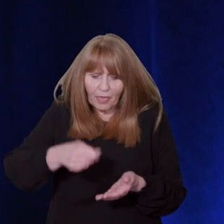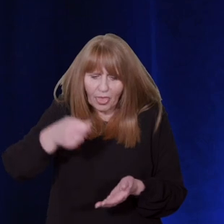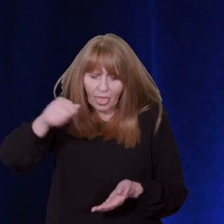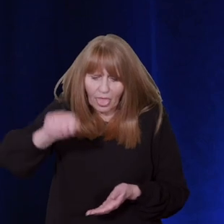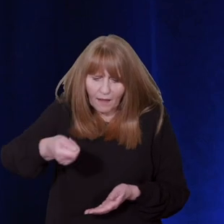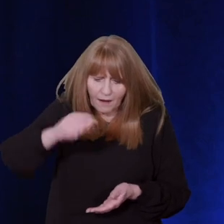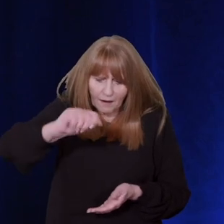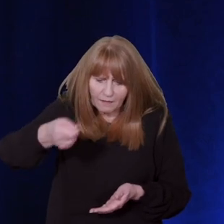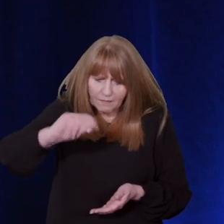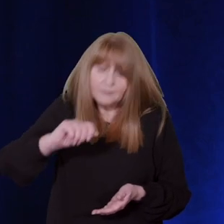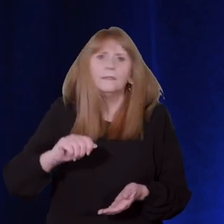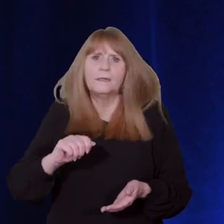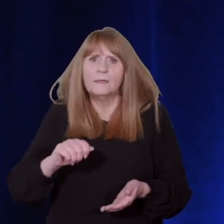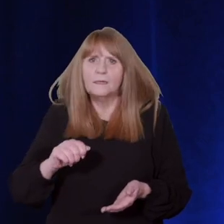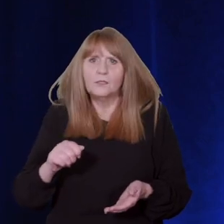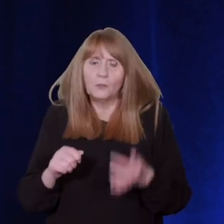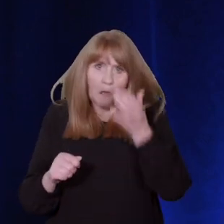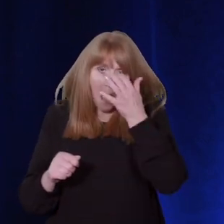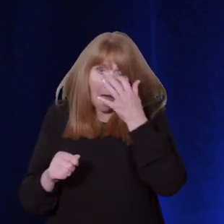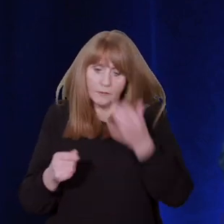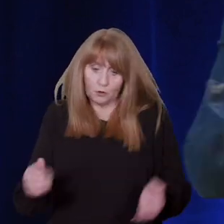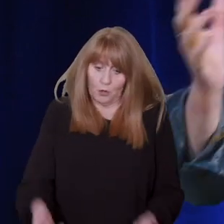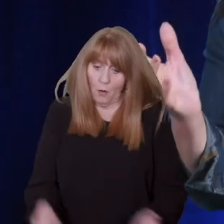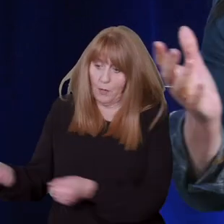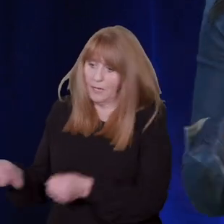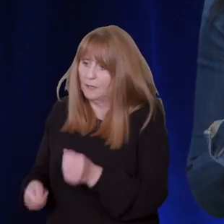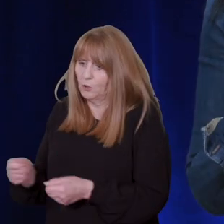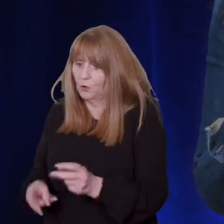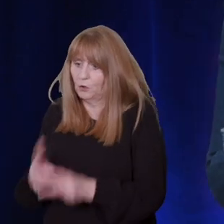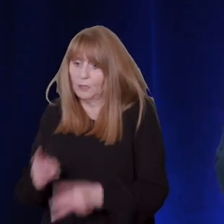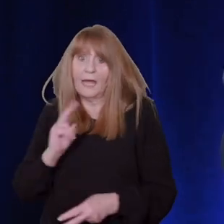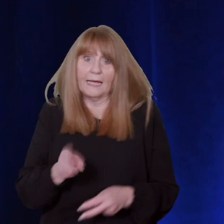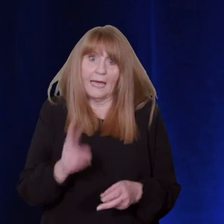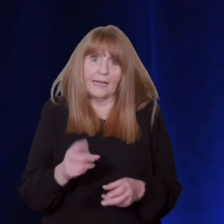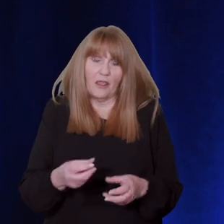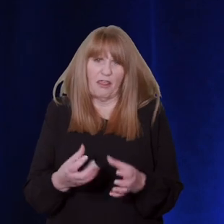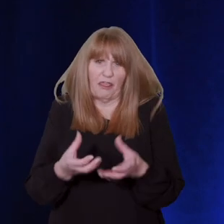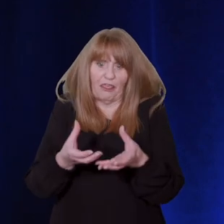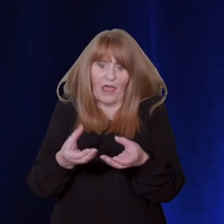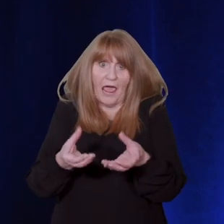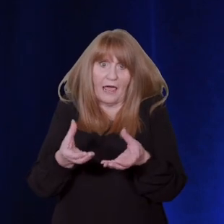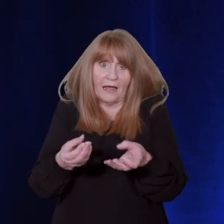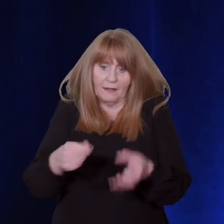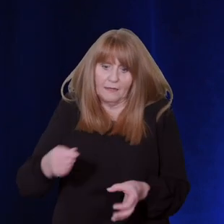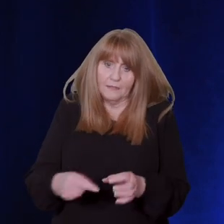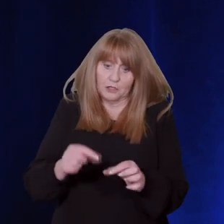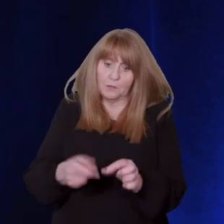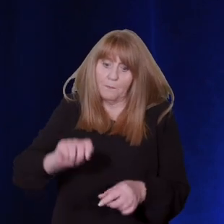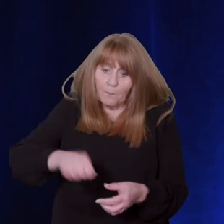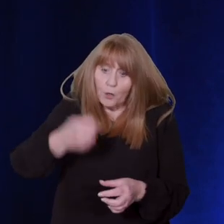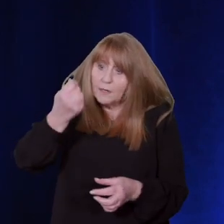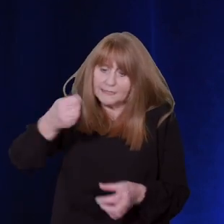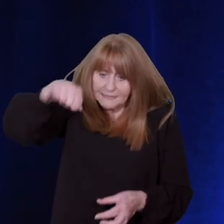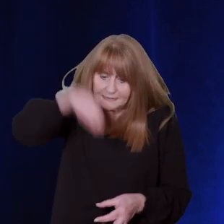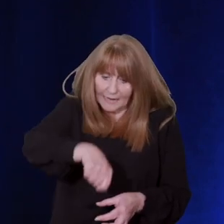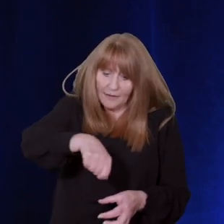and took a photograph of him with his spoon standing up in the porridge. Why am I telling you this? Right there, I needed to learn, what does